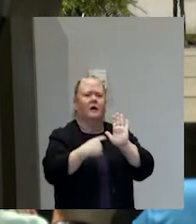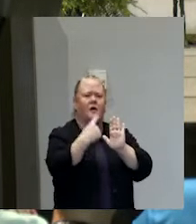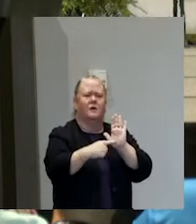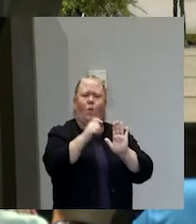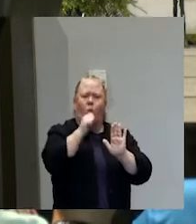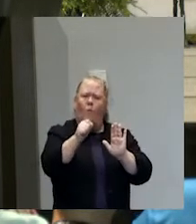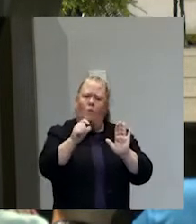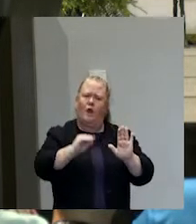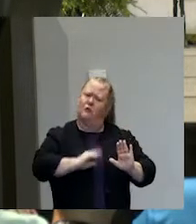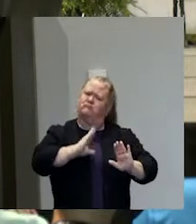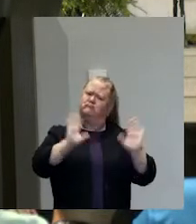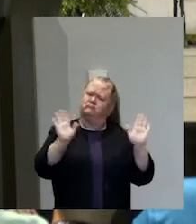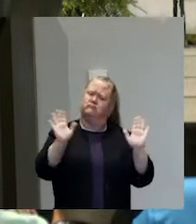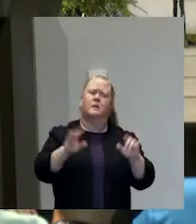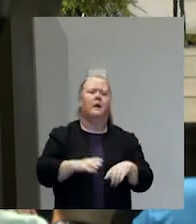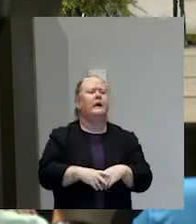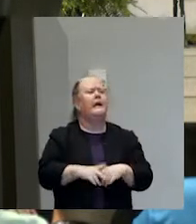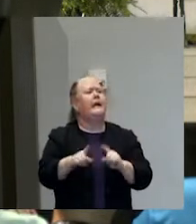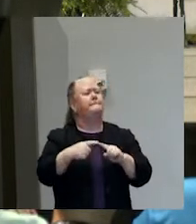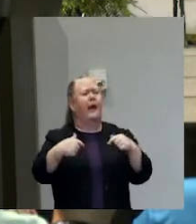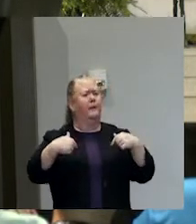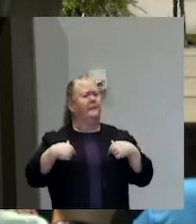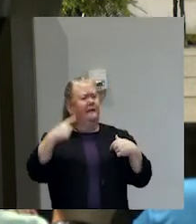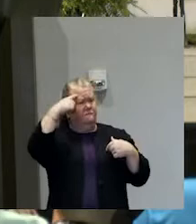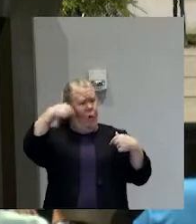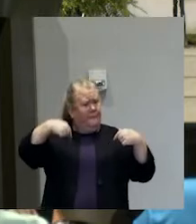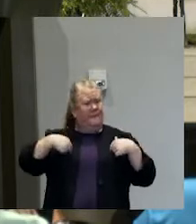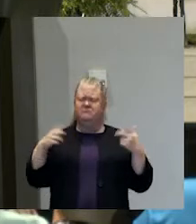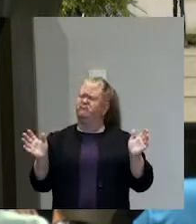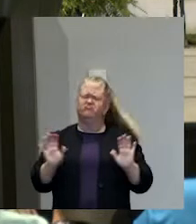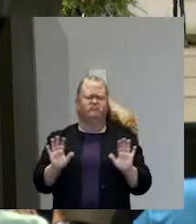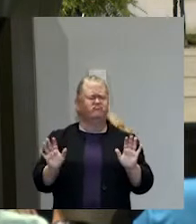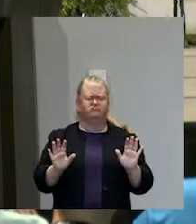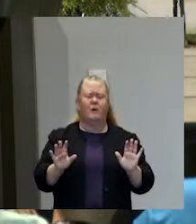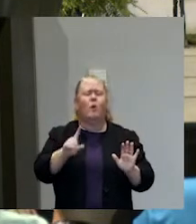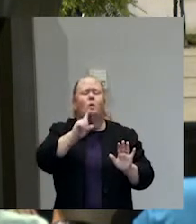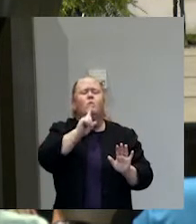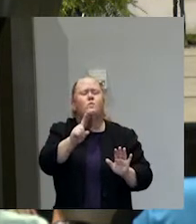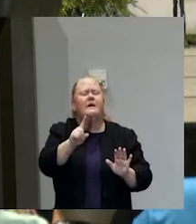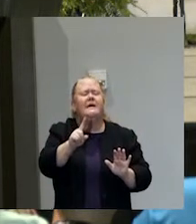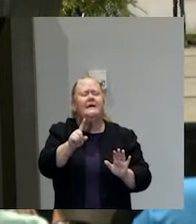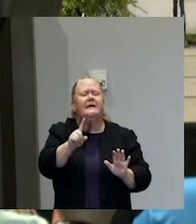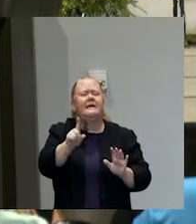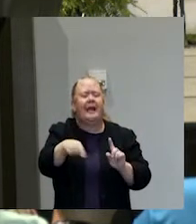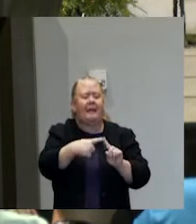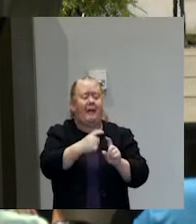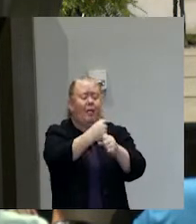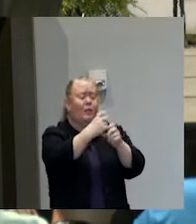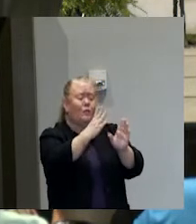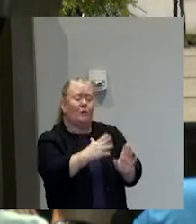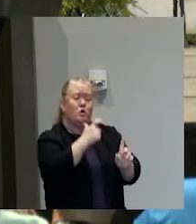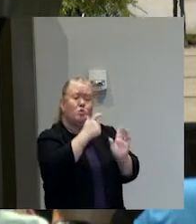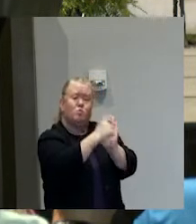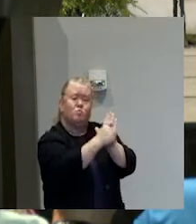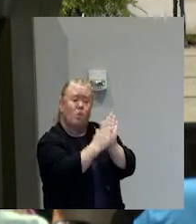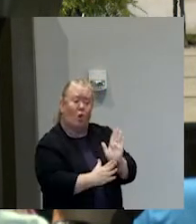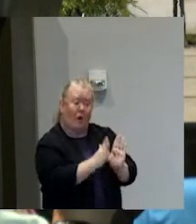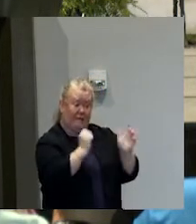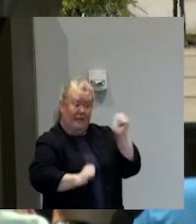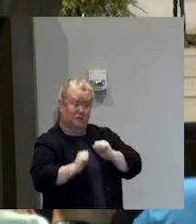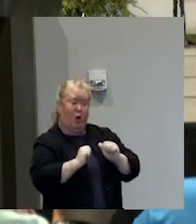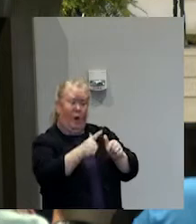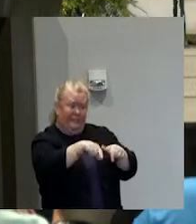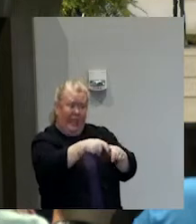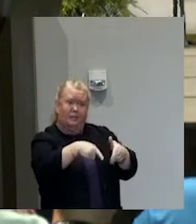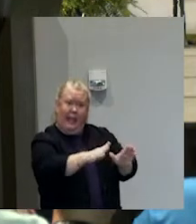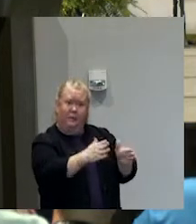any means, that it isn't about me, it's not for me. Really, it's the creator of this show and the people that allowed it to be. But I know what